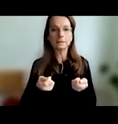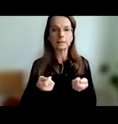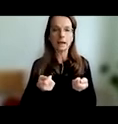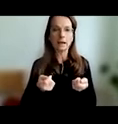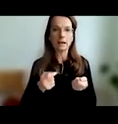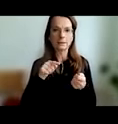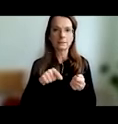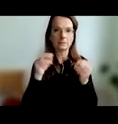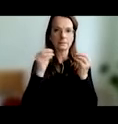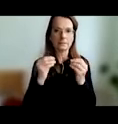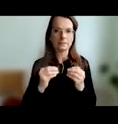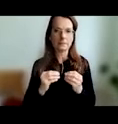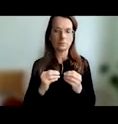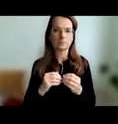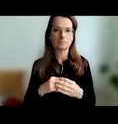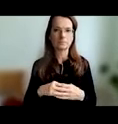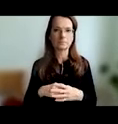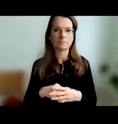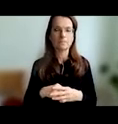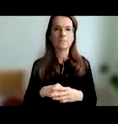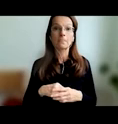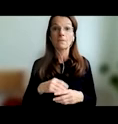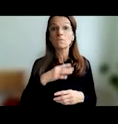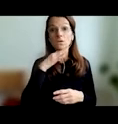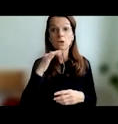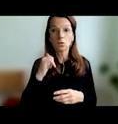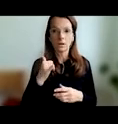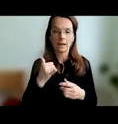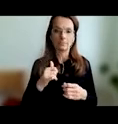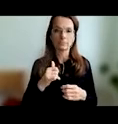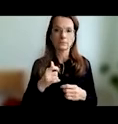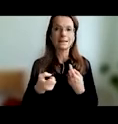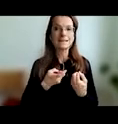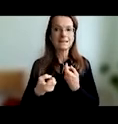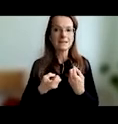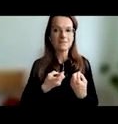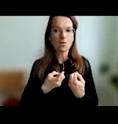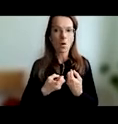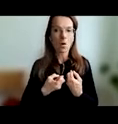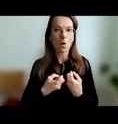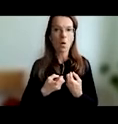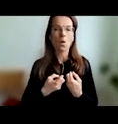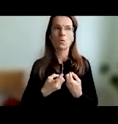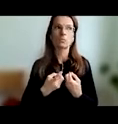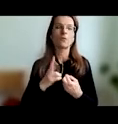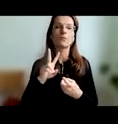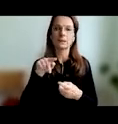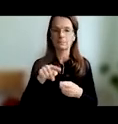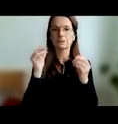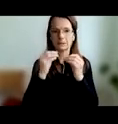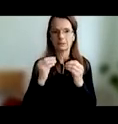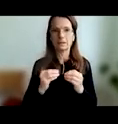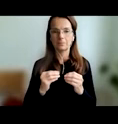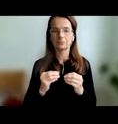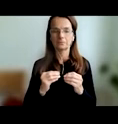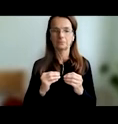So Mr. Van Loo mentioned that there are many